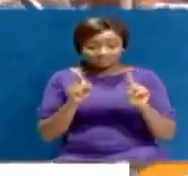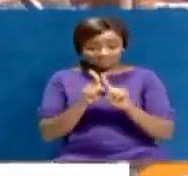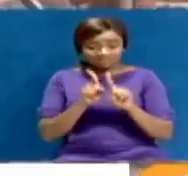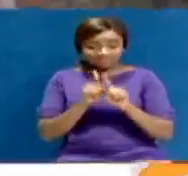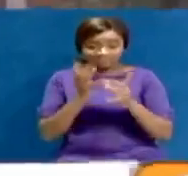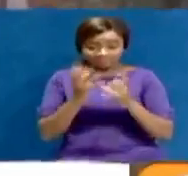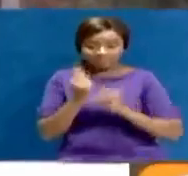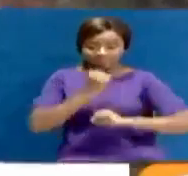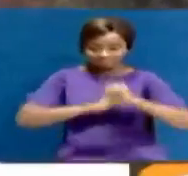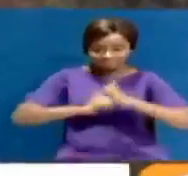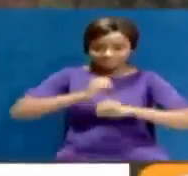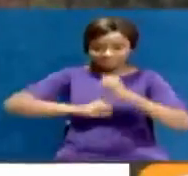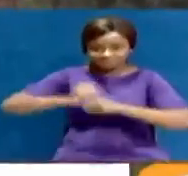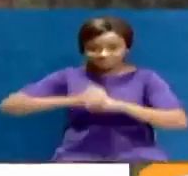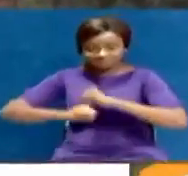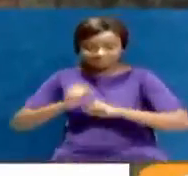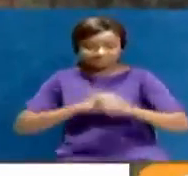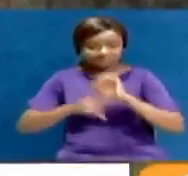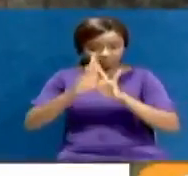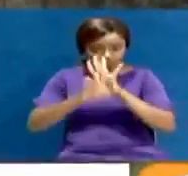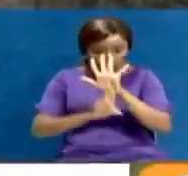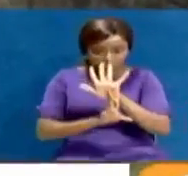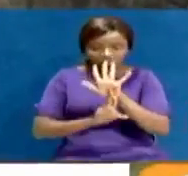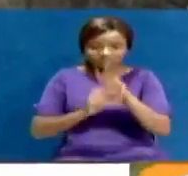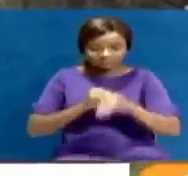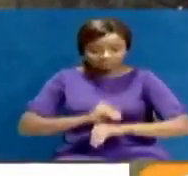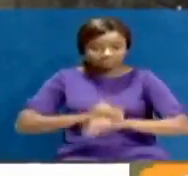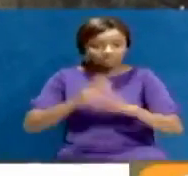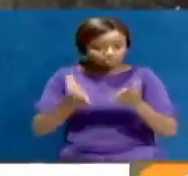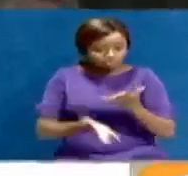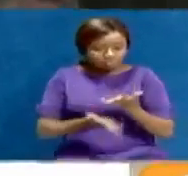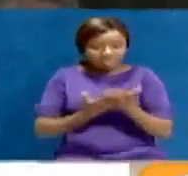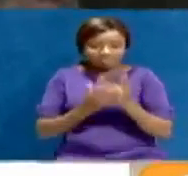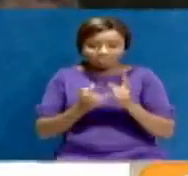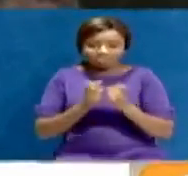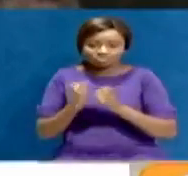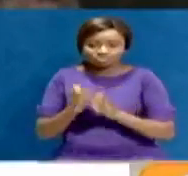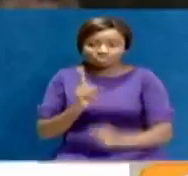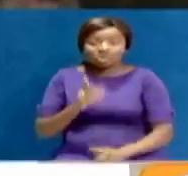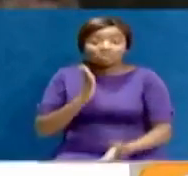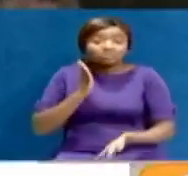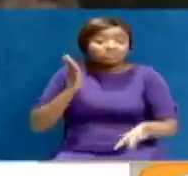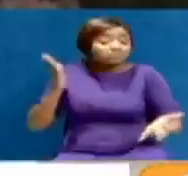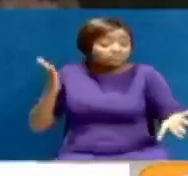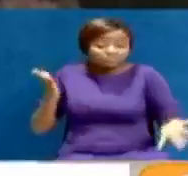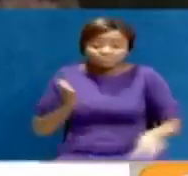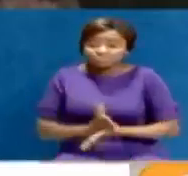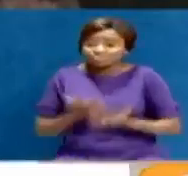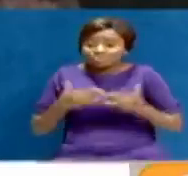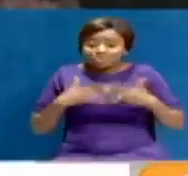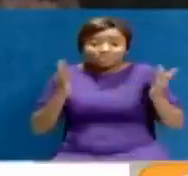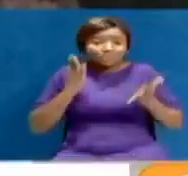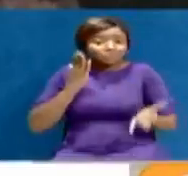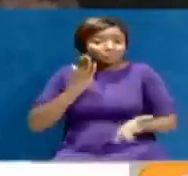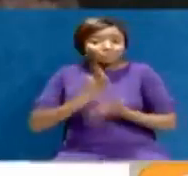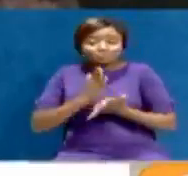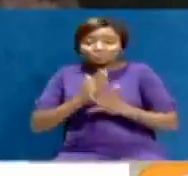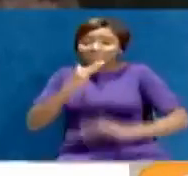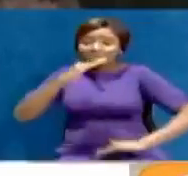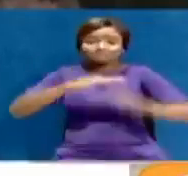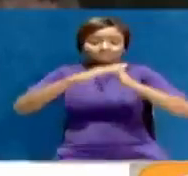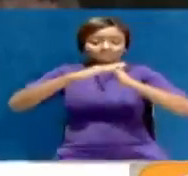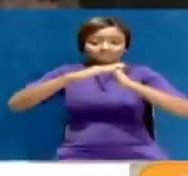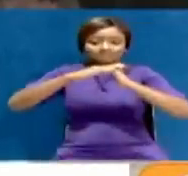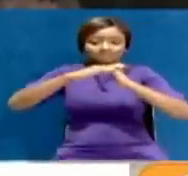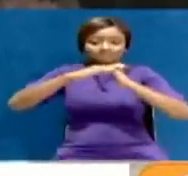immediate reinforcement of COVID-19 rules to avoid a surge in cases. We literally are at maximum